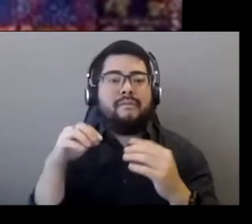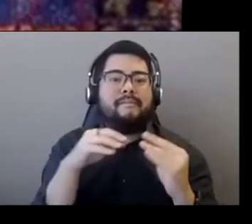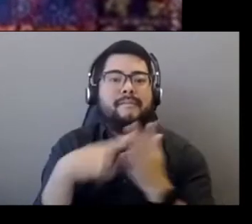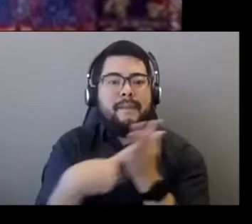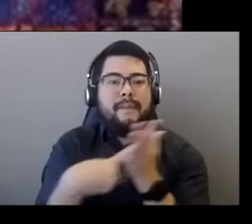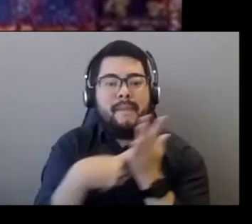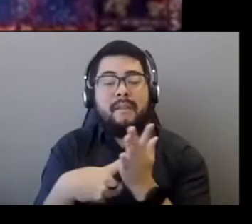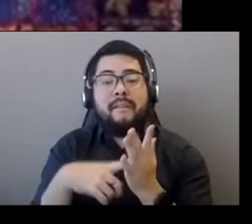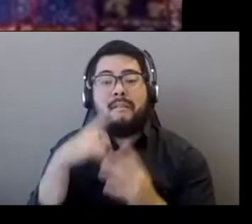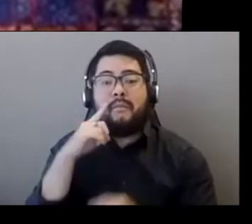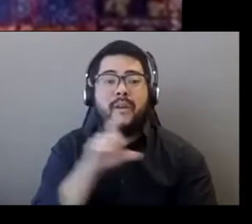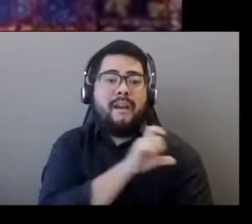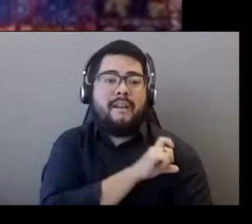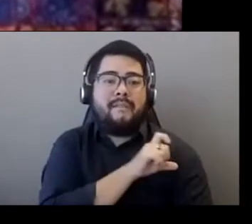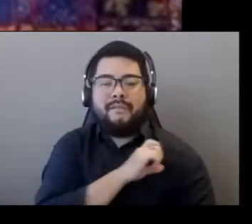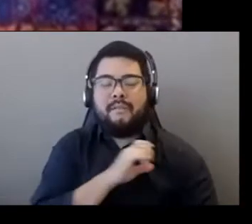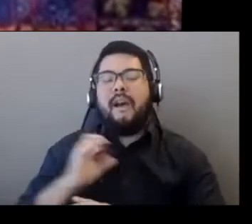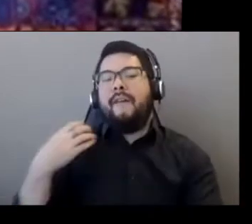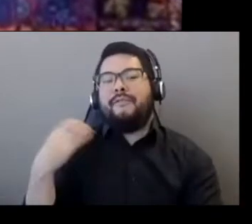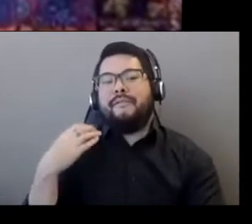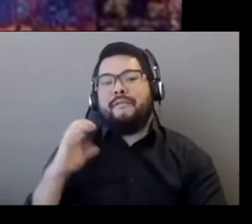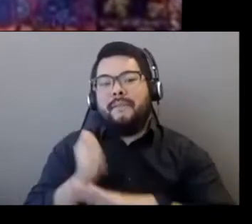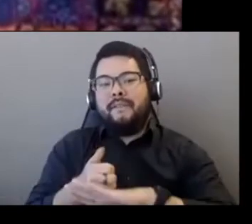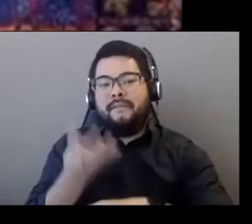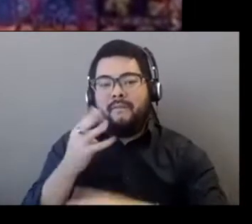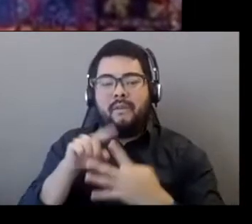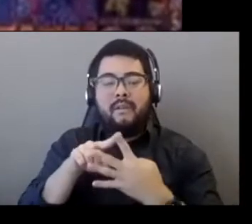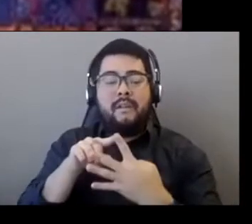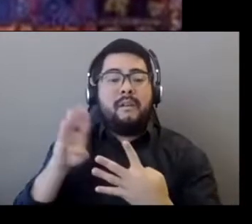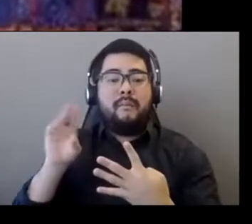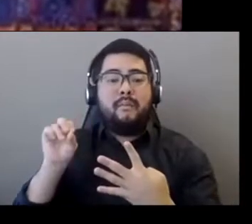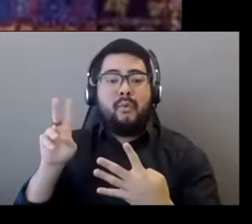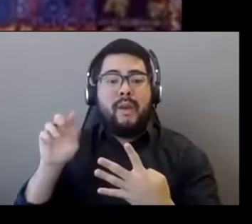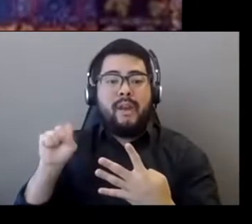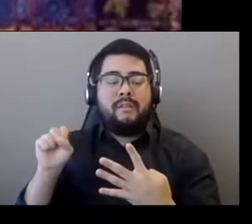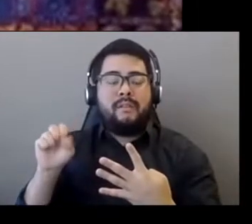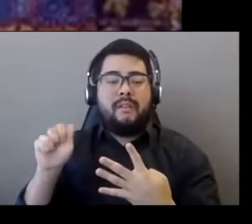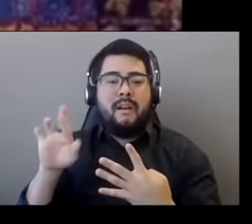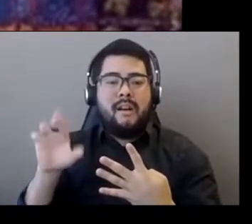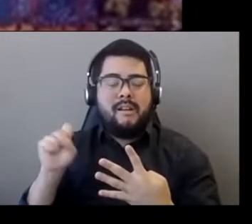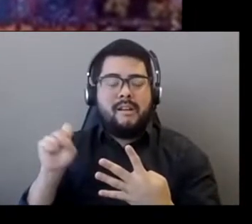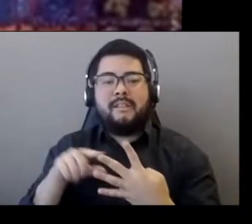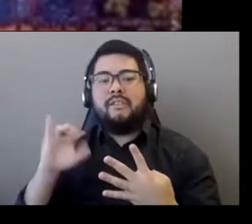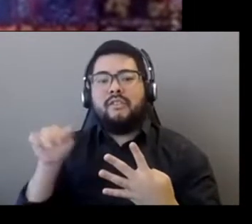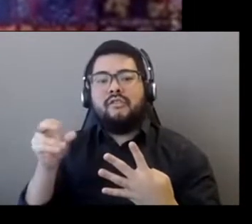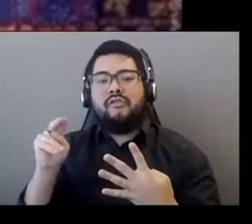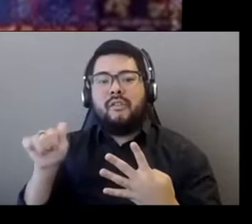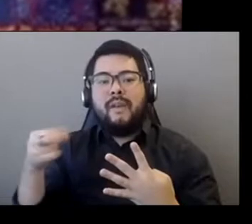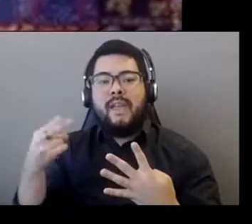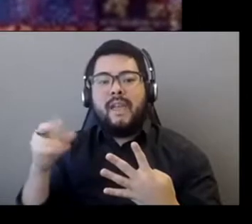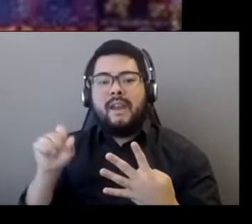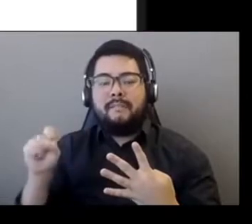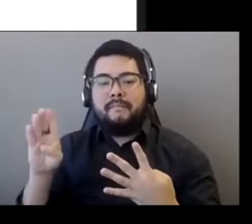with offices based in four countries, in Buenos Aires, Johannesburg, New Delhi, and Sao Paulo.